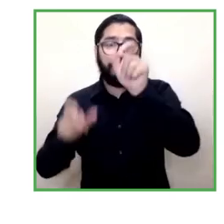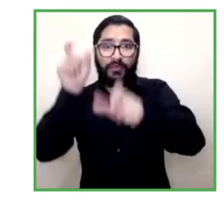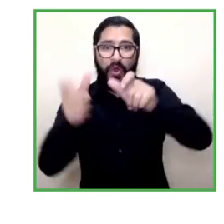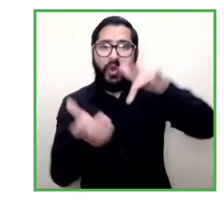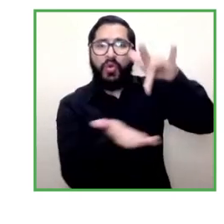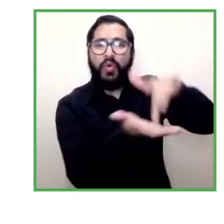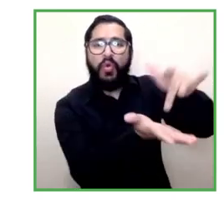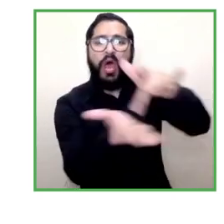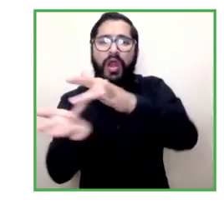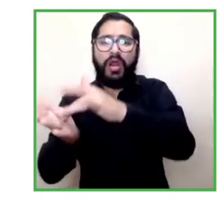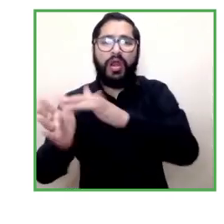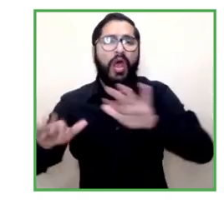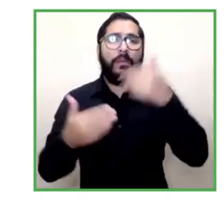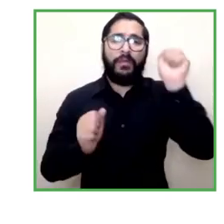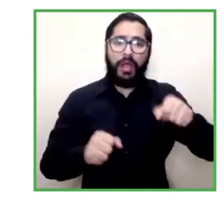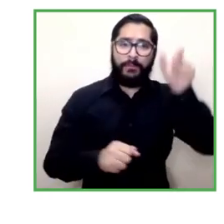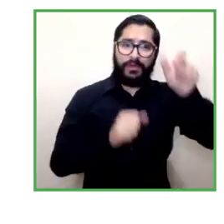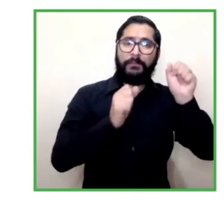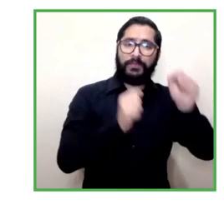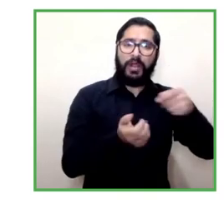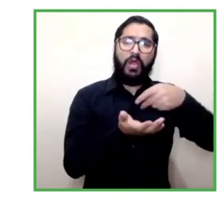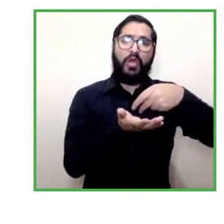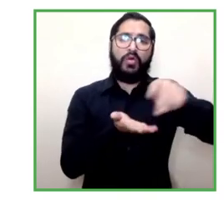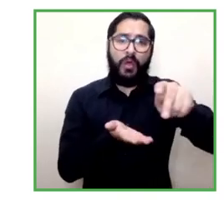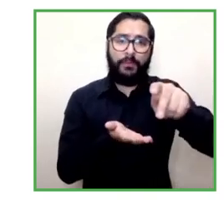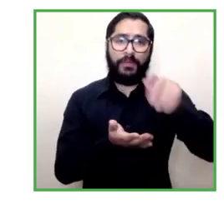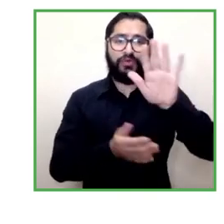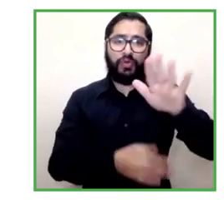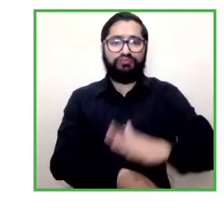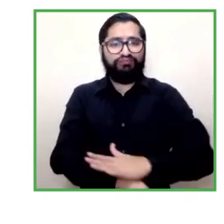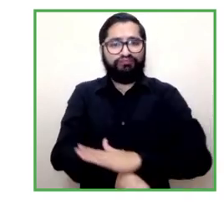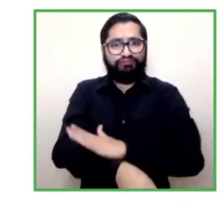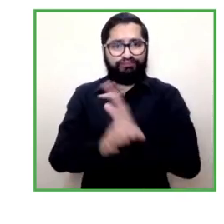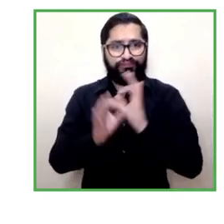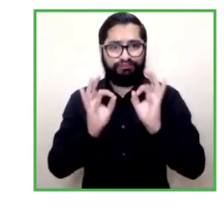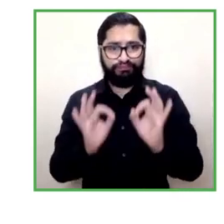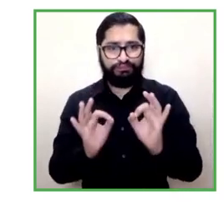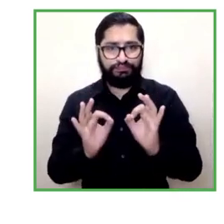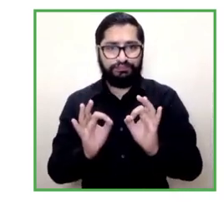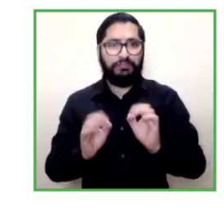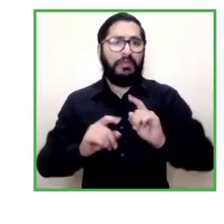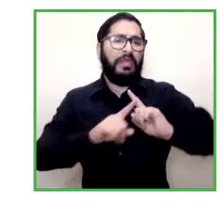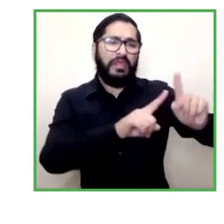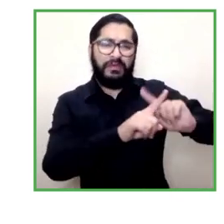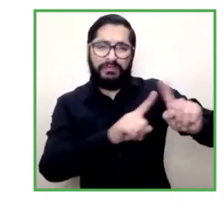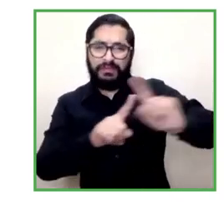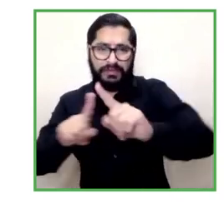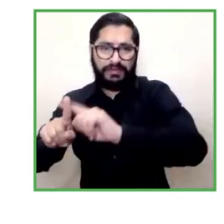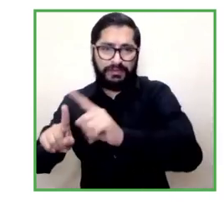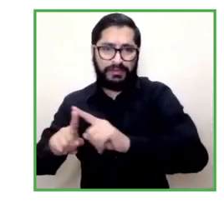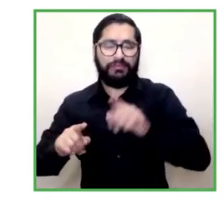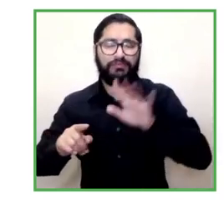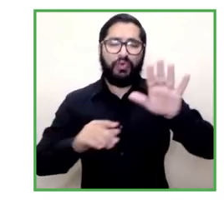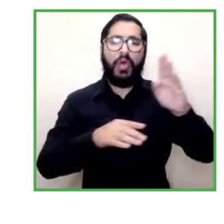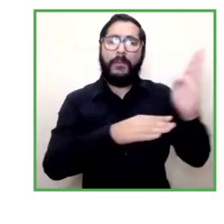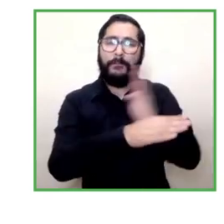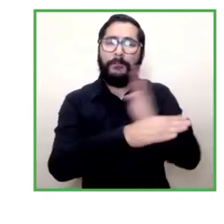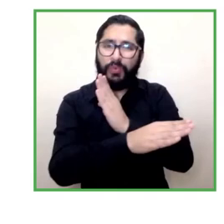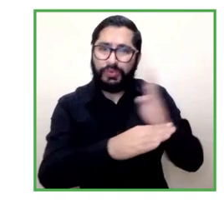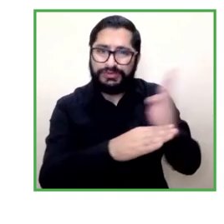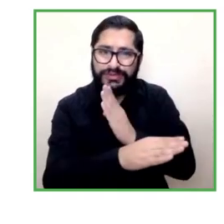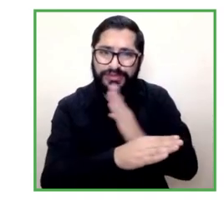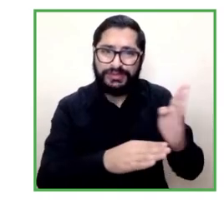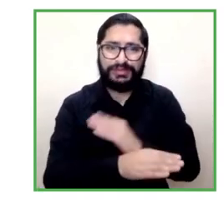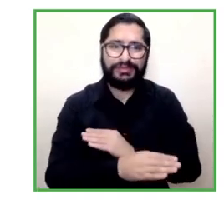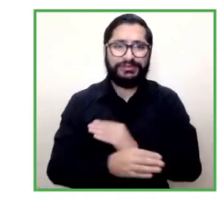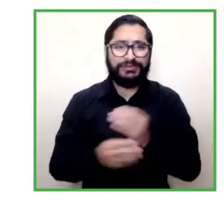as we use from other companies and just set up using our platform. And second, we also working with different